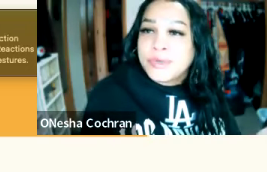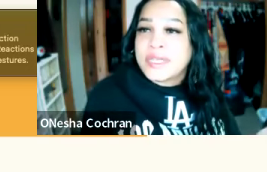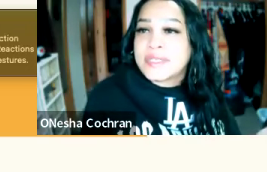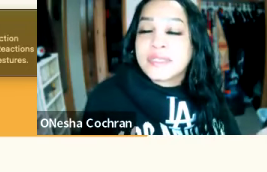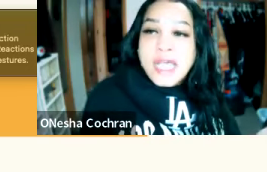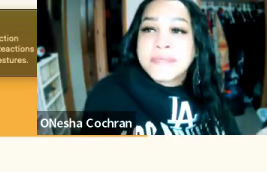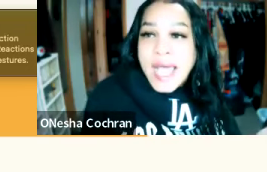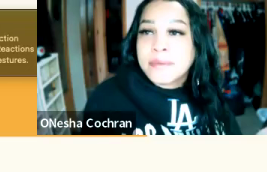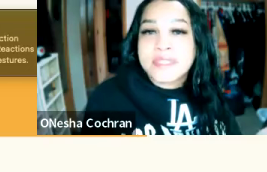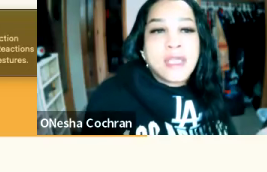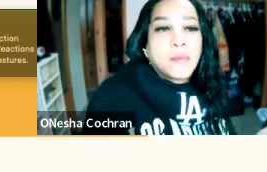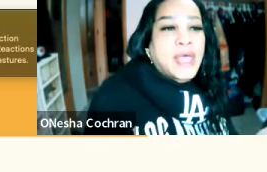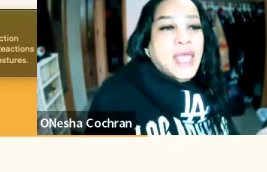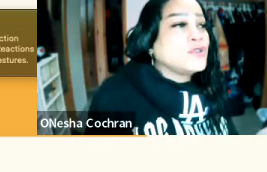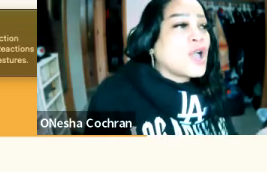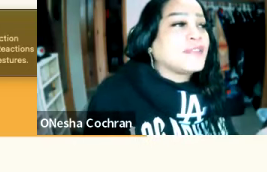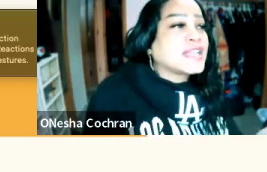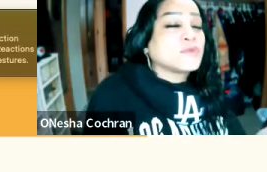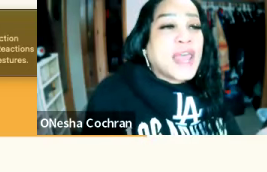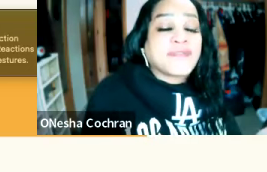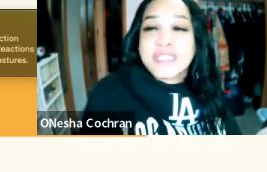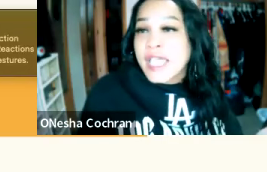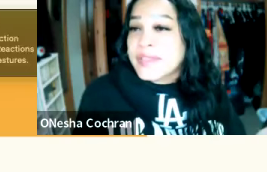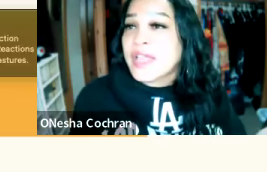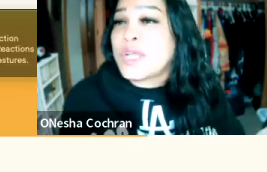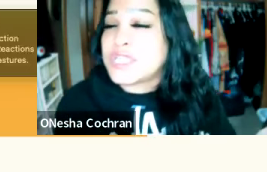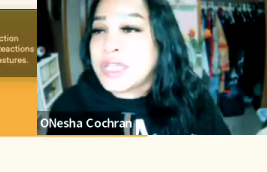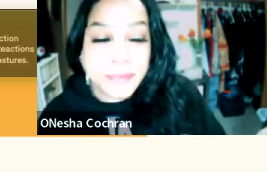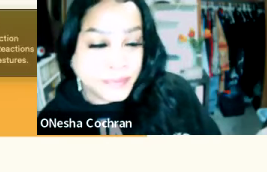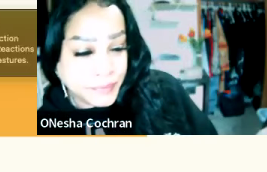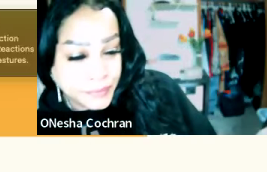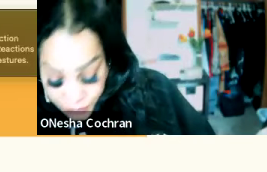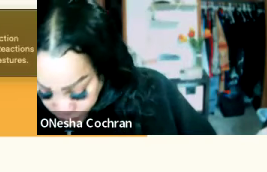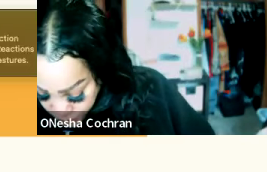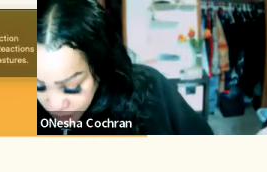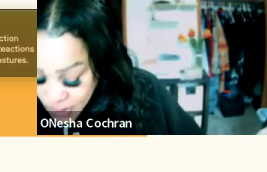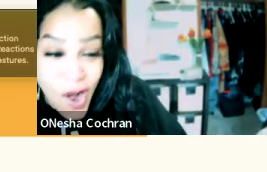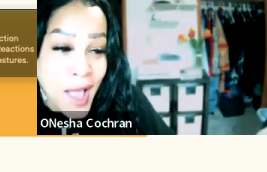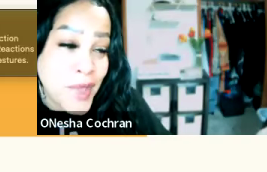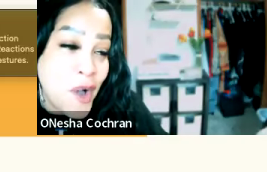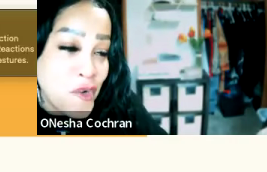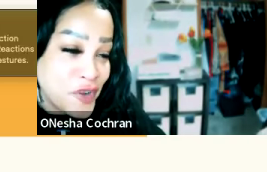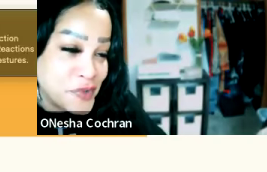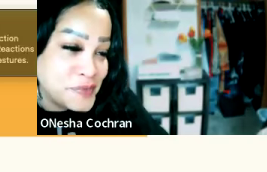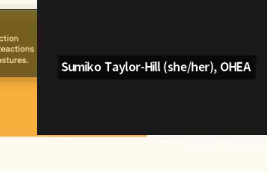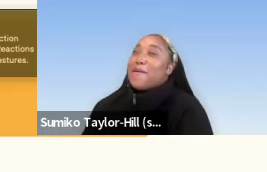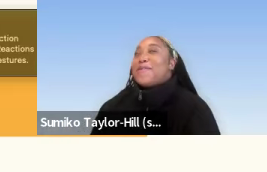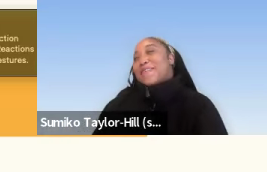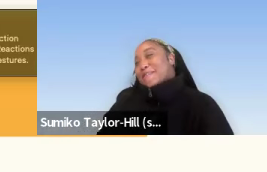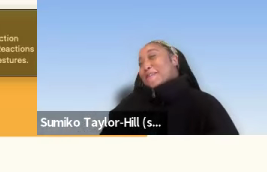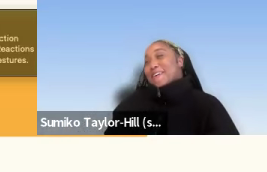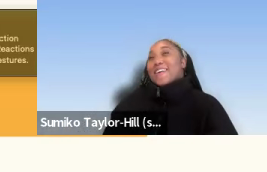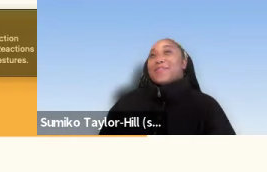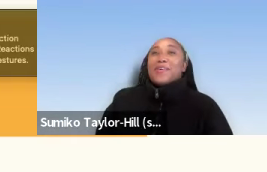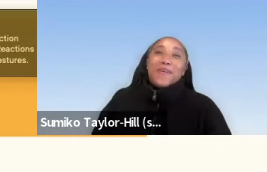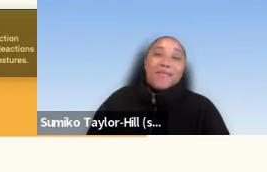predominantly white communities sometimes. But that's what I have to say about that question. Sorry, I went over. No,